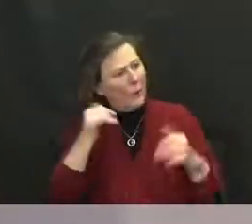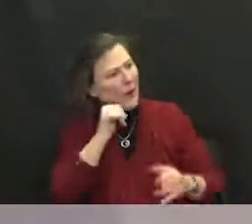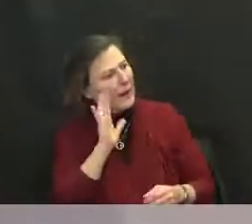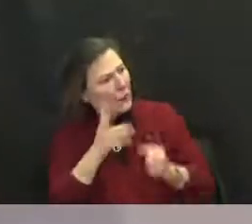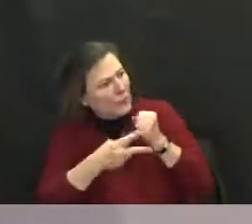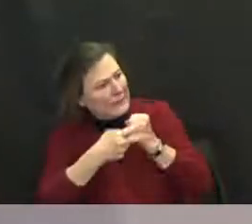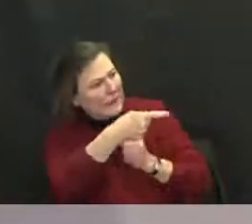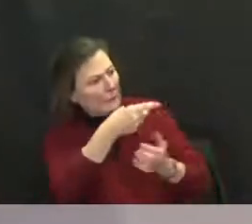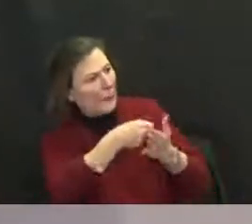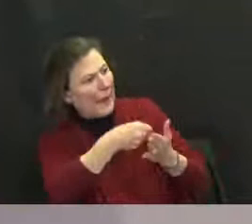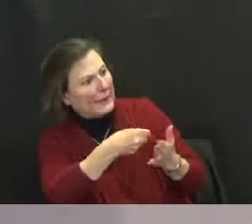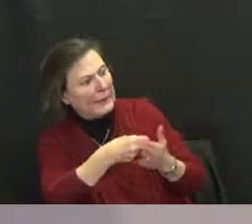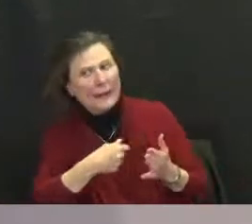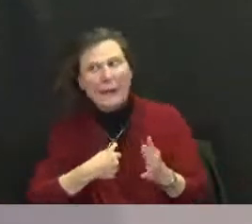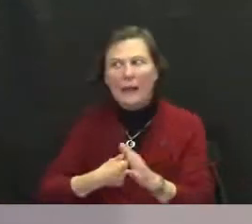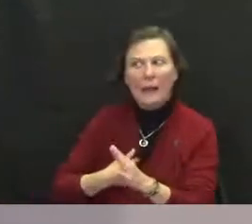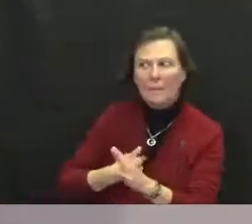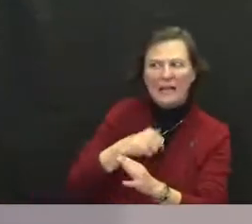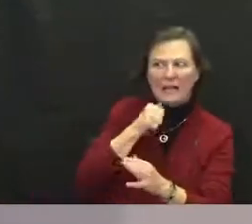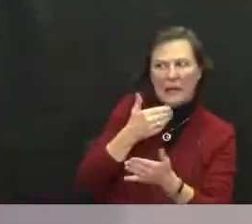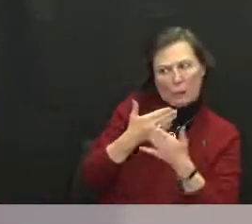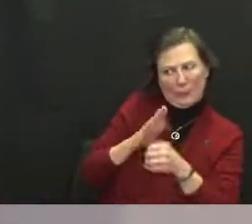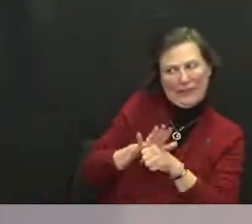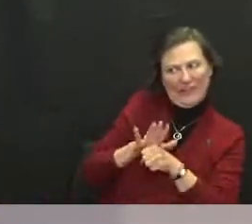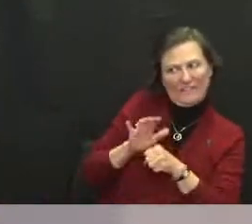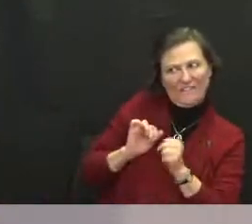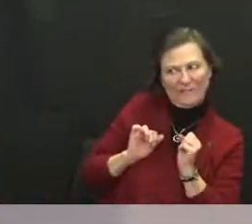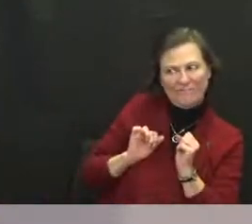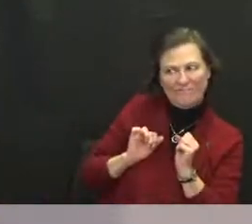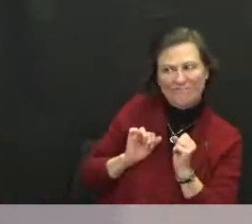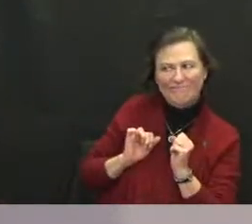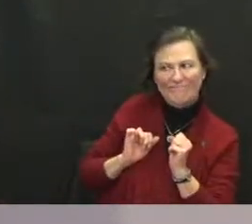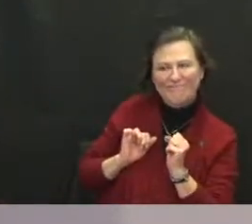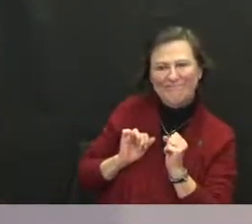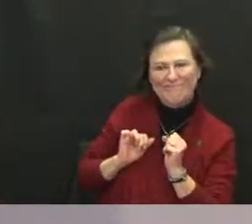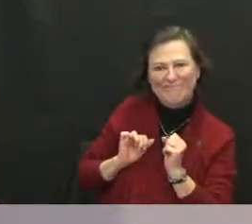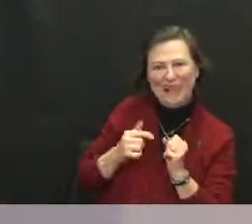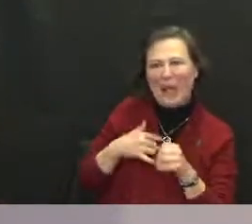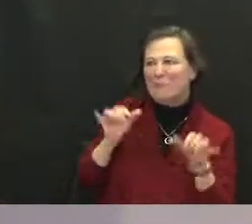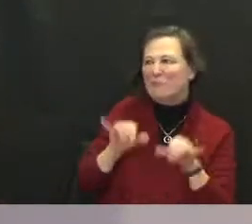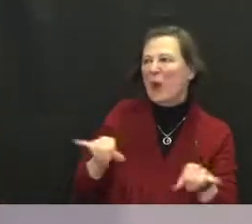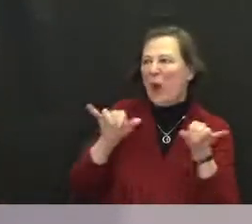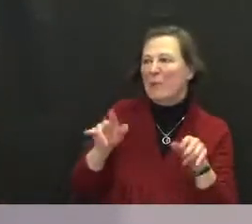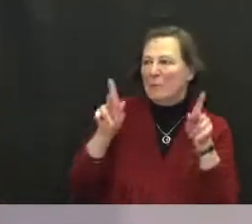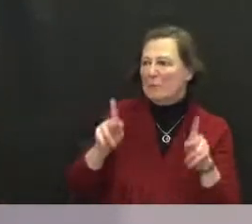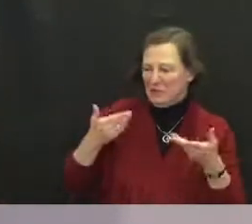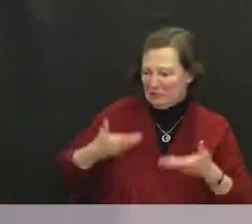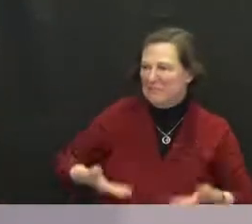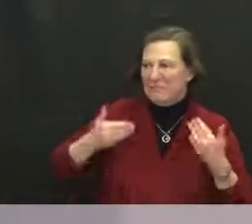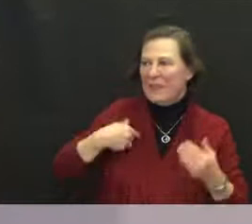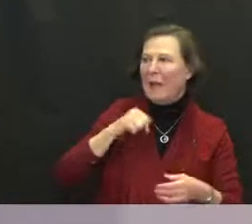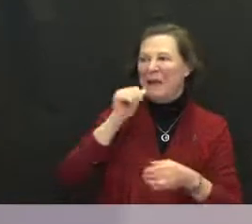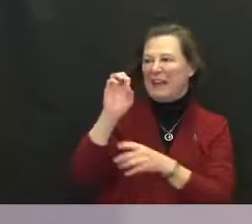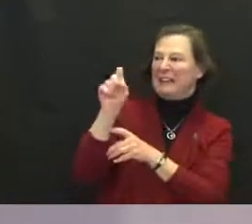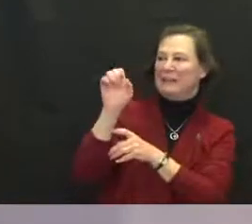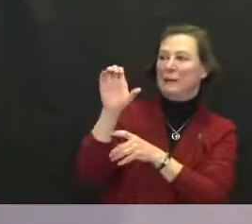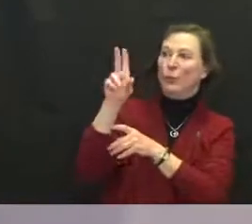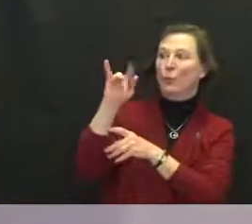money. I'm not good enough, I told them. I'm just a common bloke. I'm not executive material.